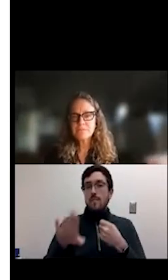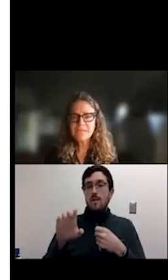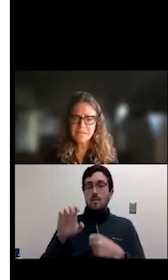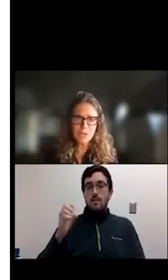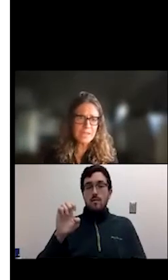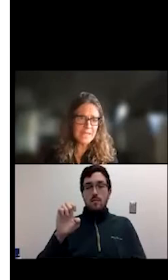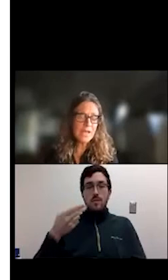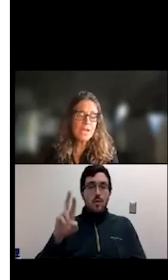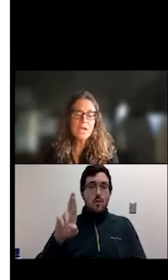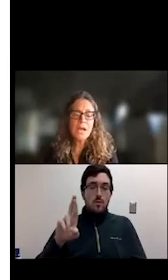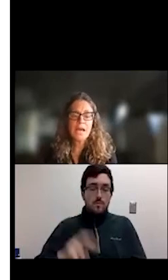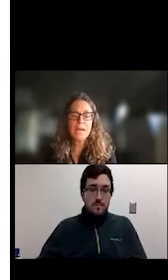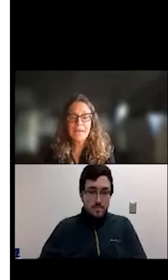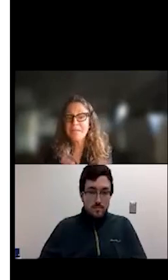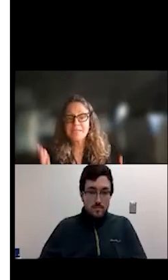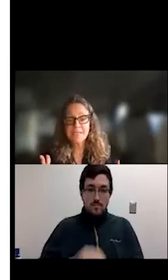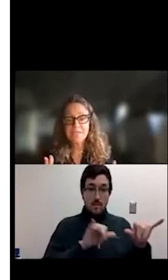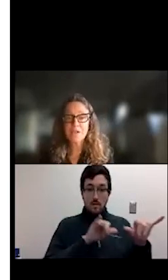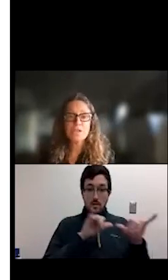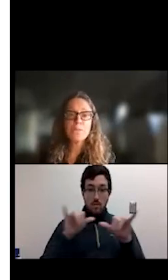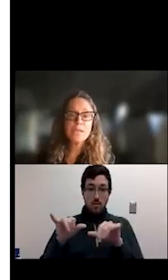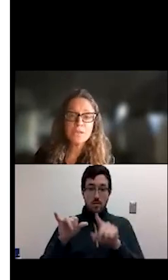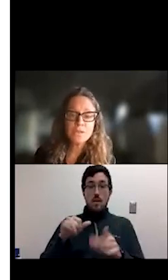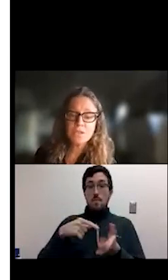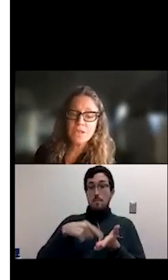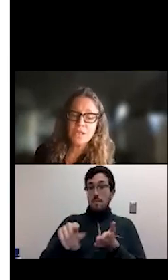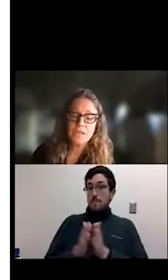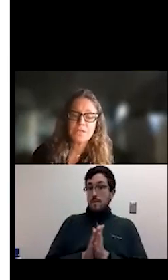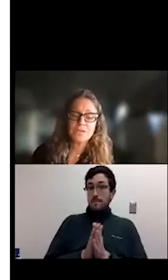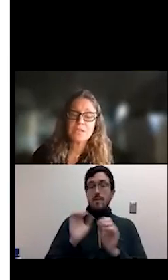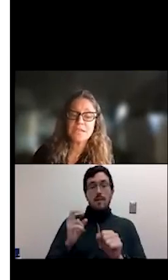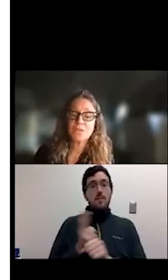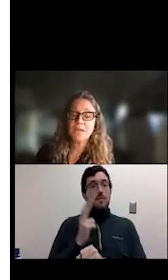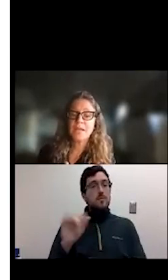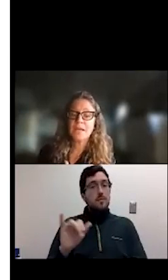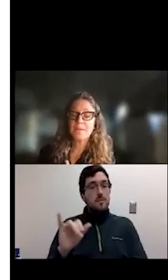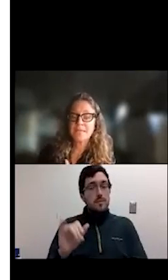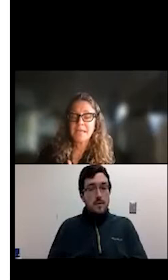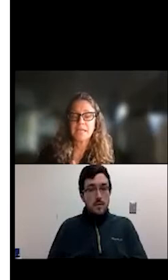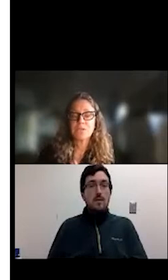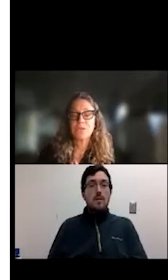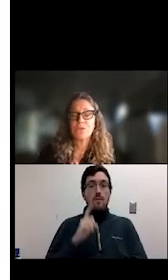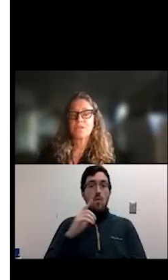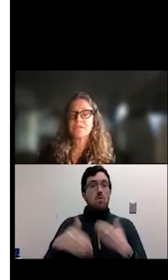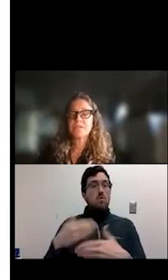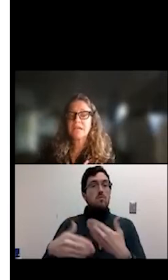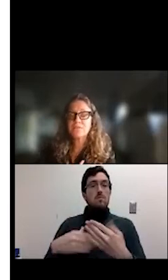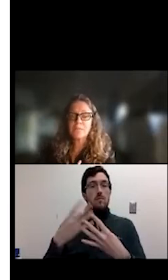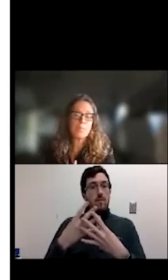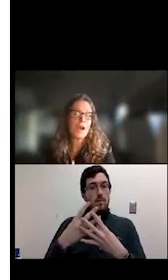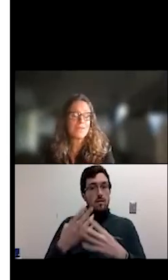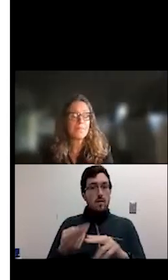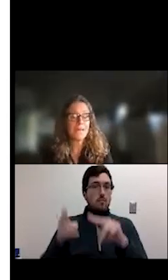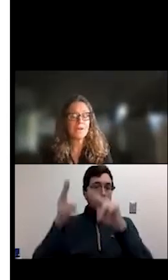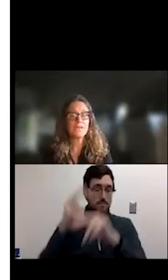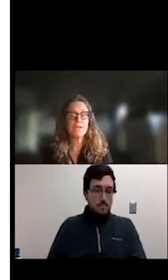record. Similarly, payment incentives can also be used to facilitate screening uptake. So this is a